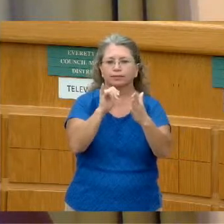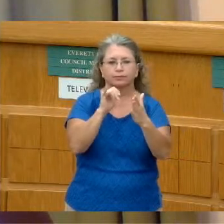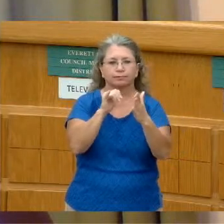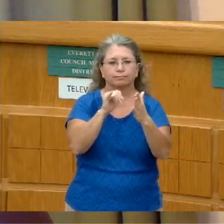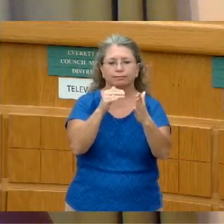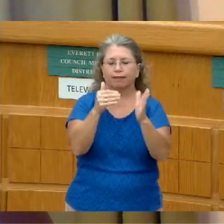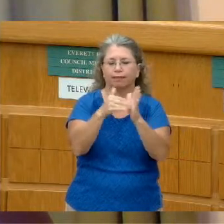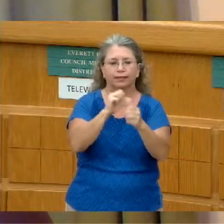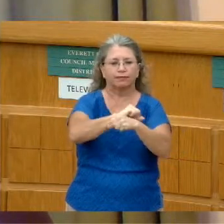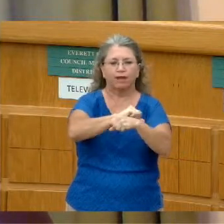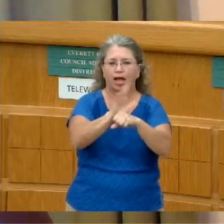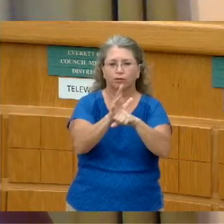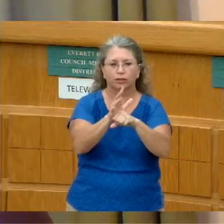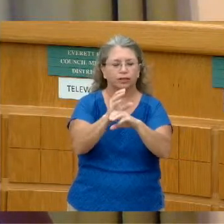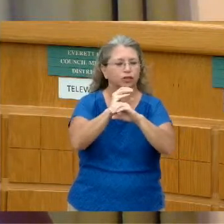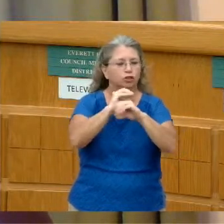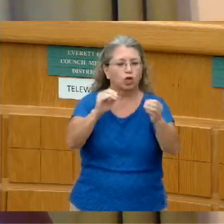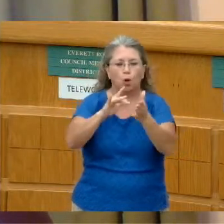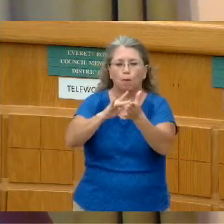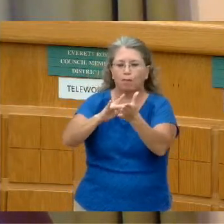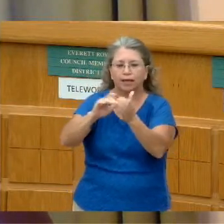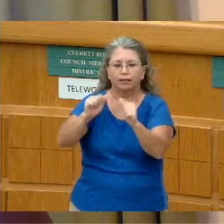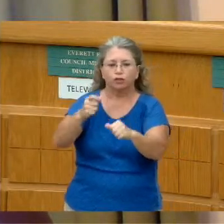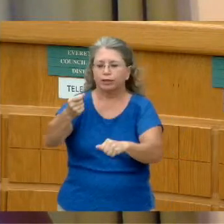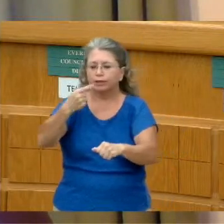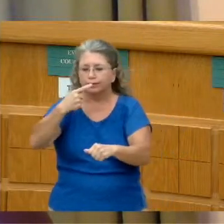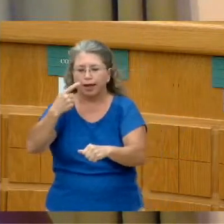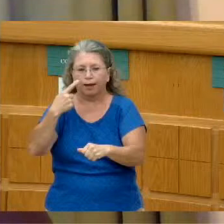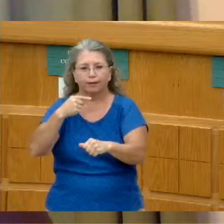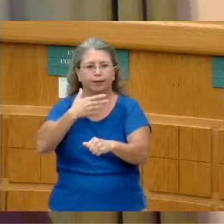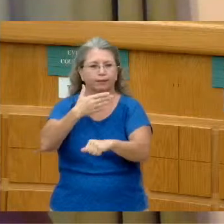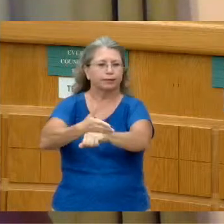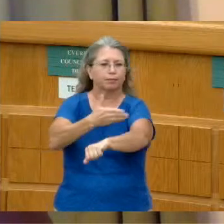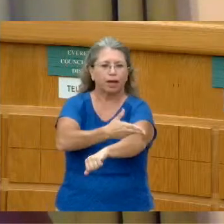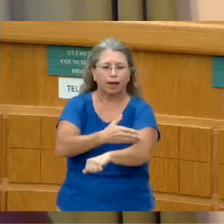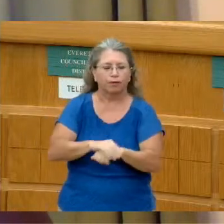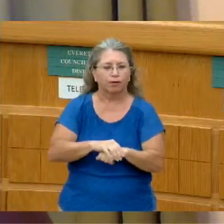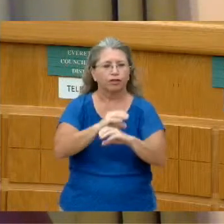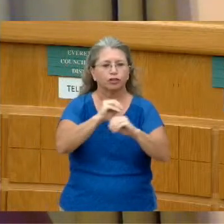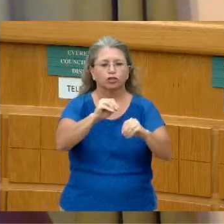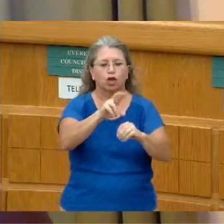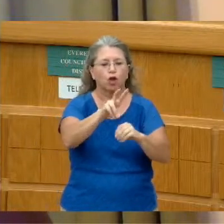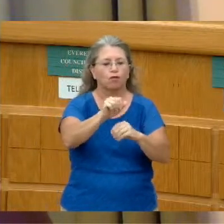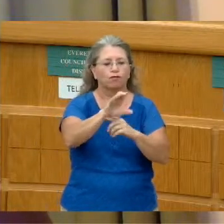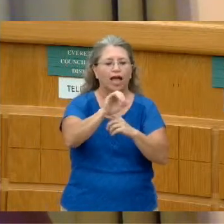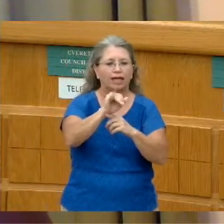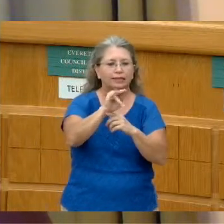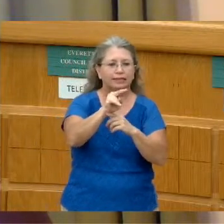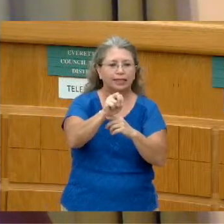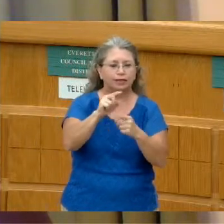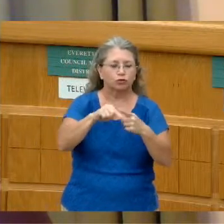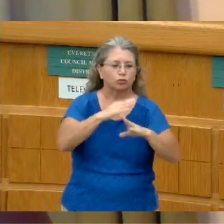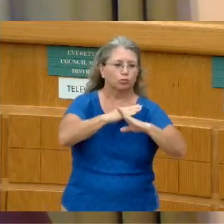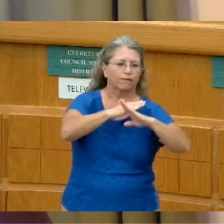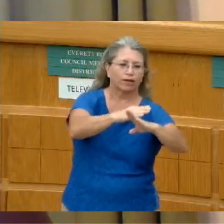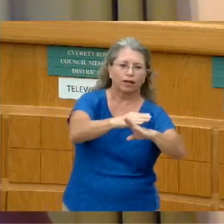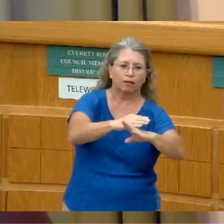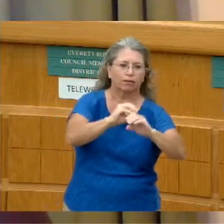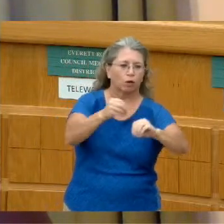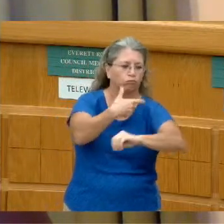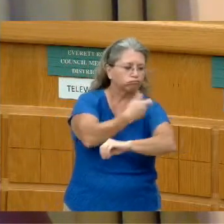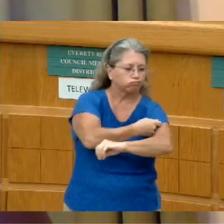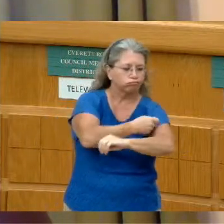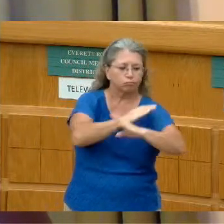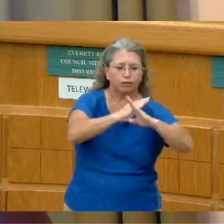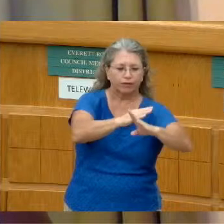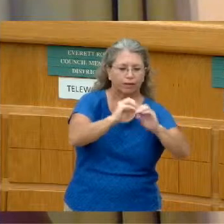medications that you could take to get better. There is no vaccine to prevent you from getting the virus or keep you from getting severely ill at this